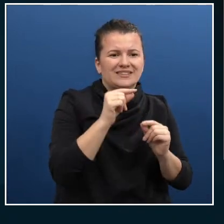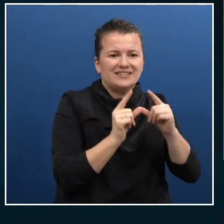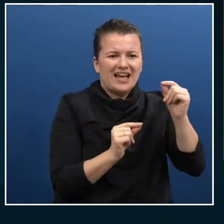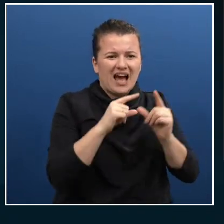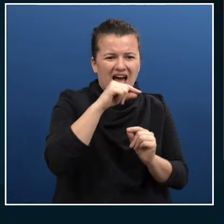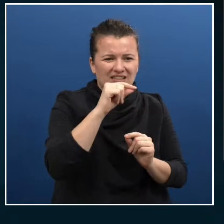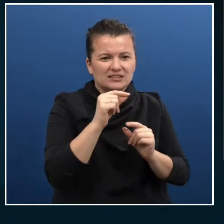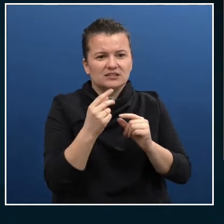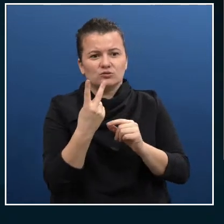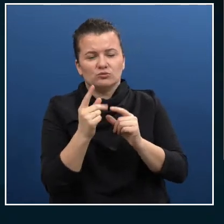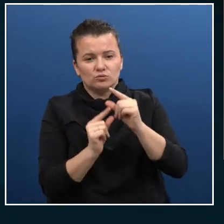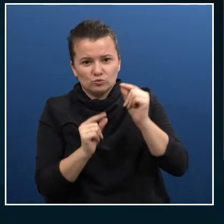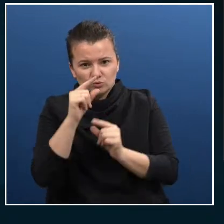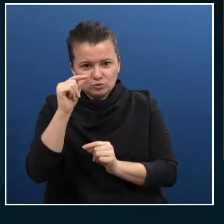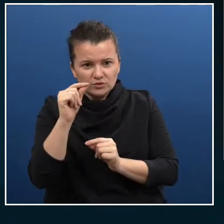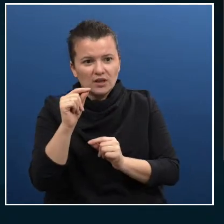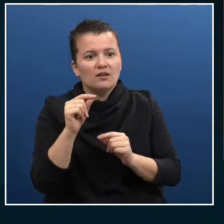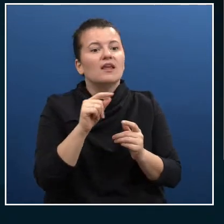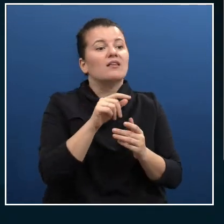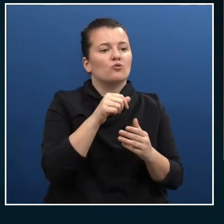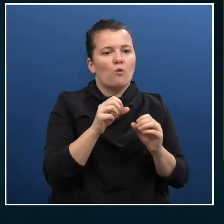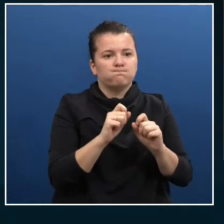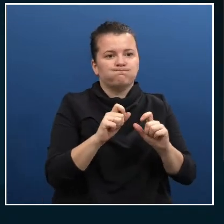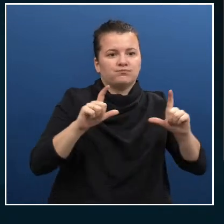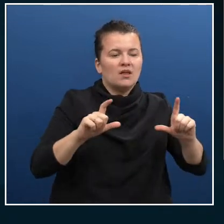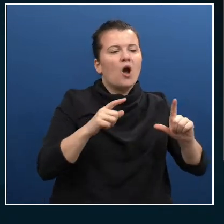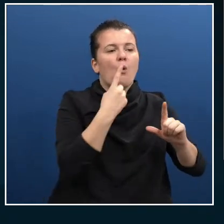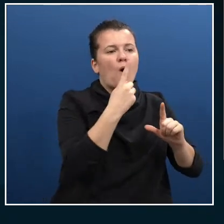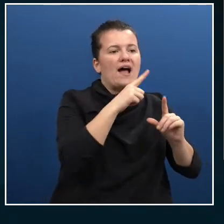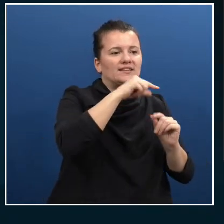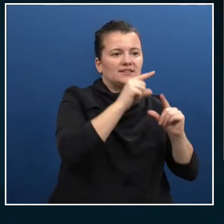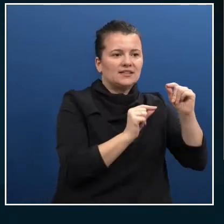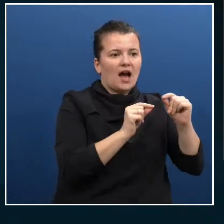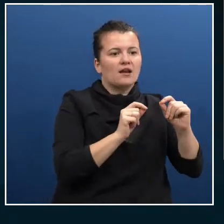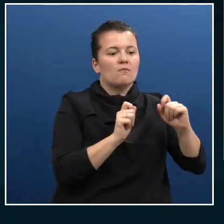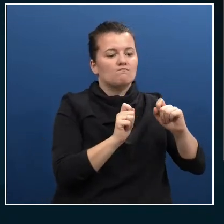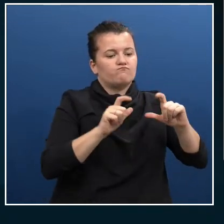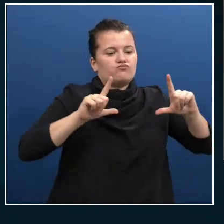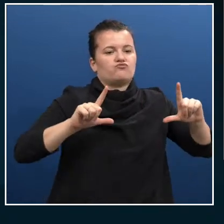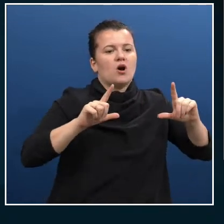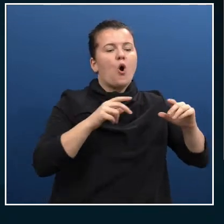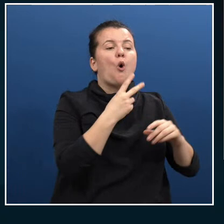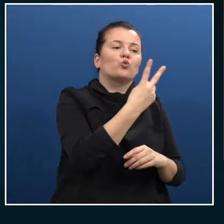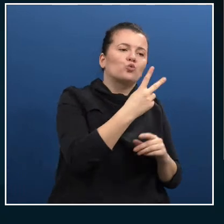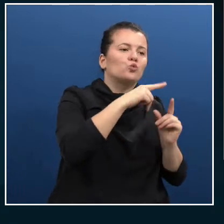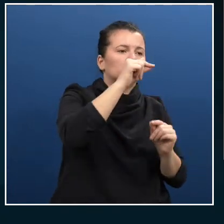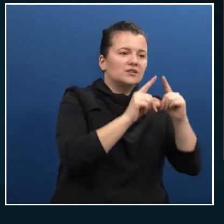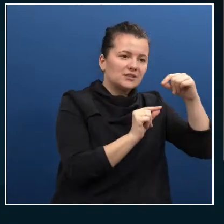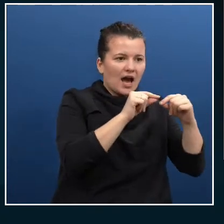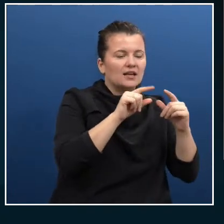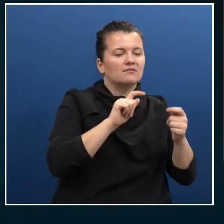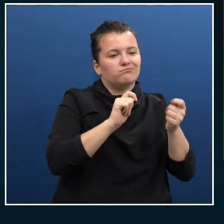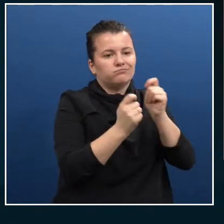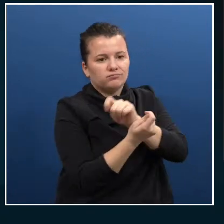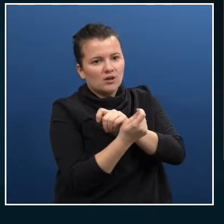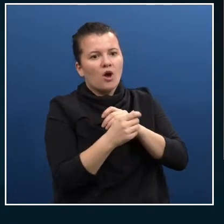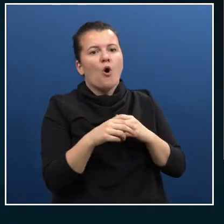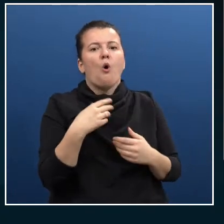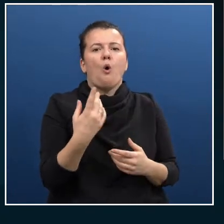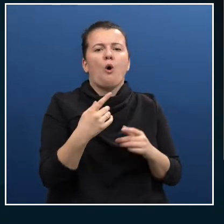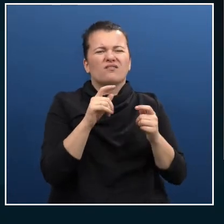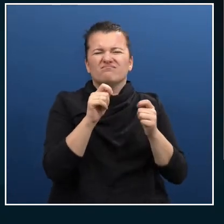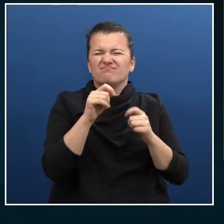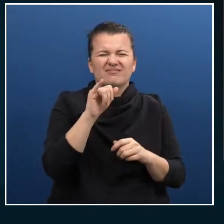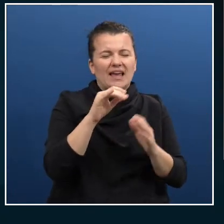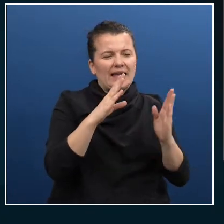or you do 1 star and the word and another star, and then you get italic.